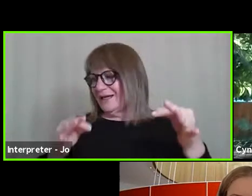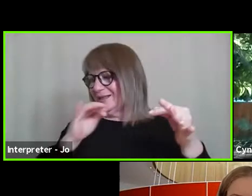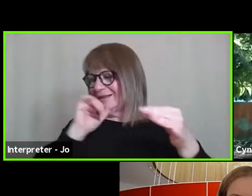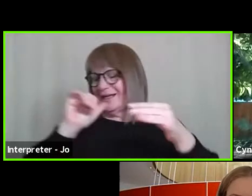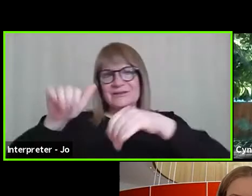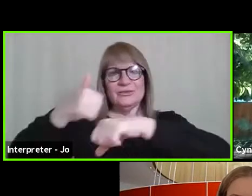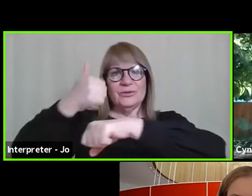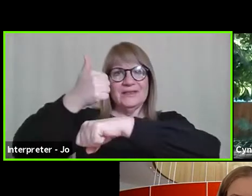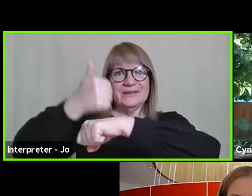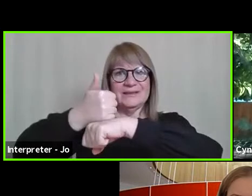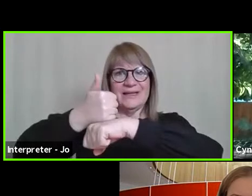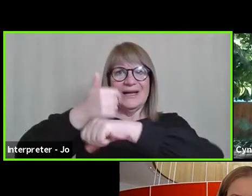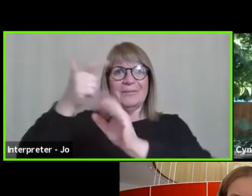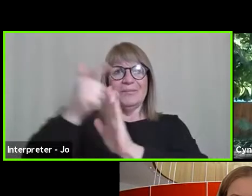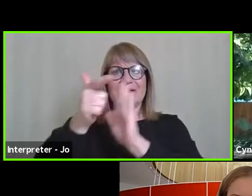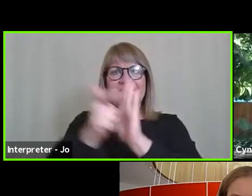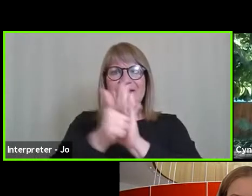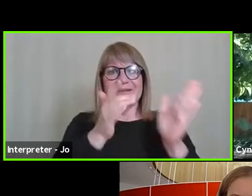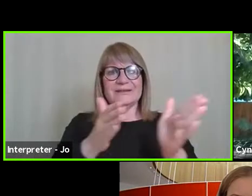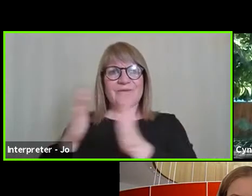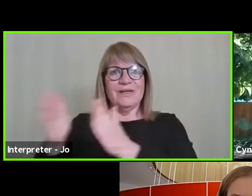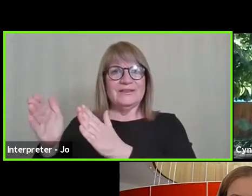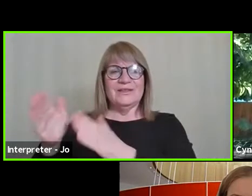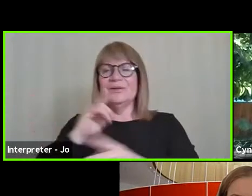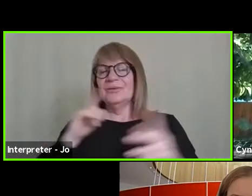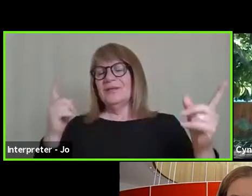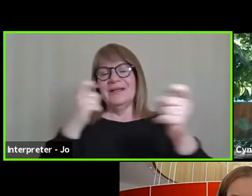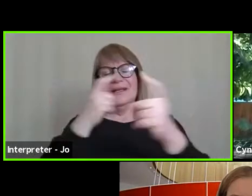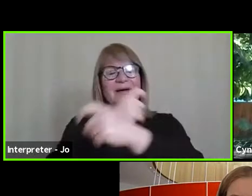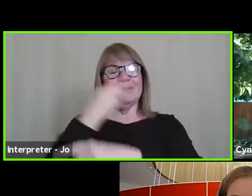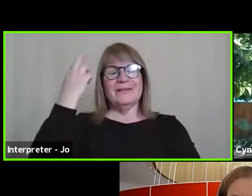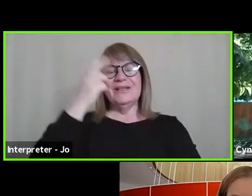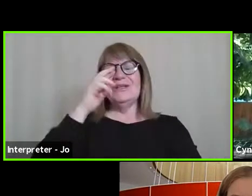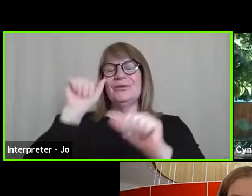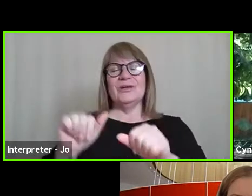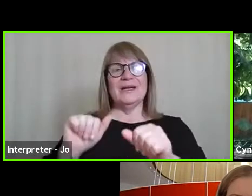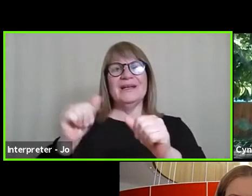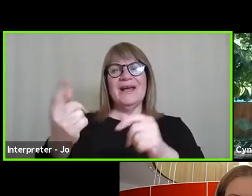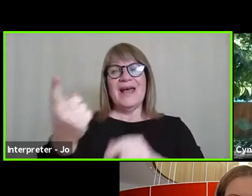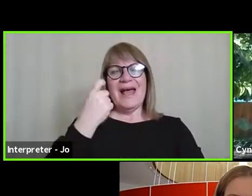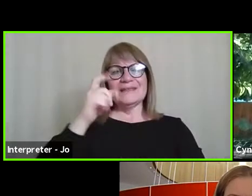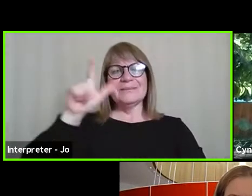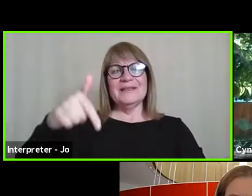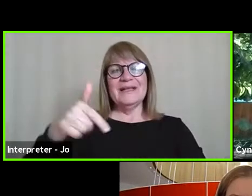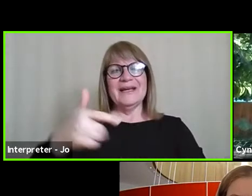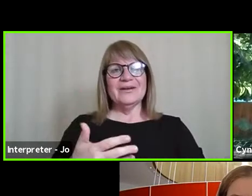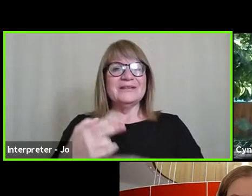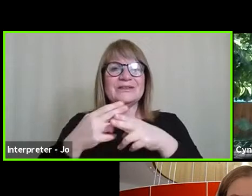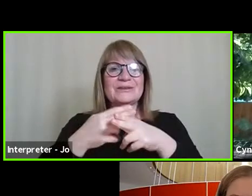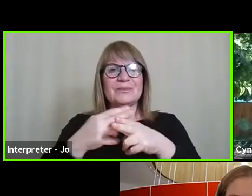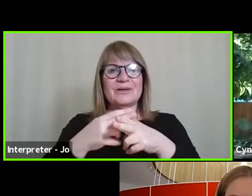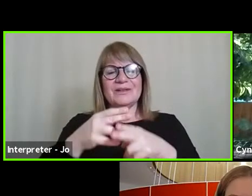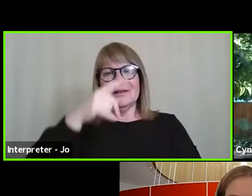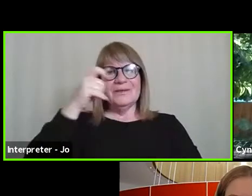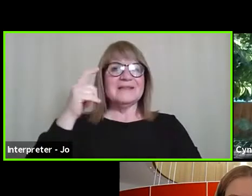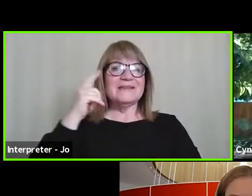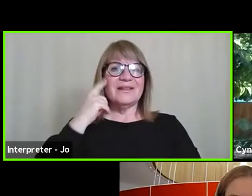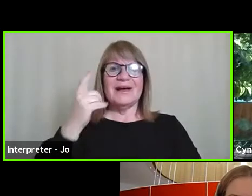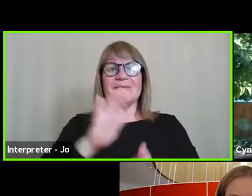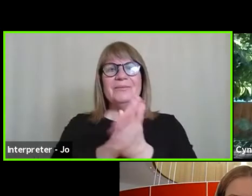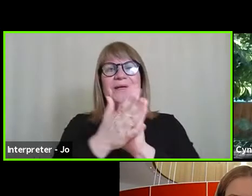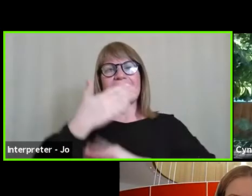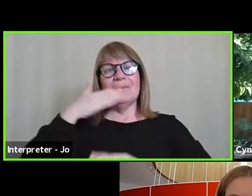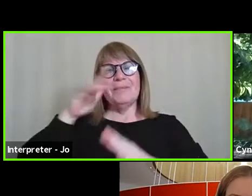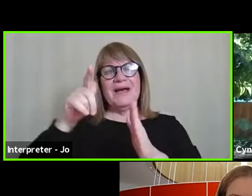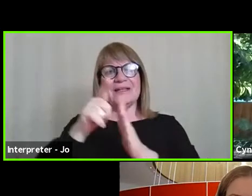strategy for very complex reasons if anyone wants to know later you can ask me questions in short we were afraid it was going to make bad law there's been a huge